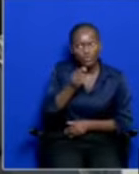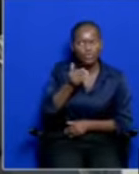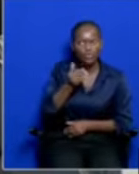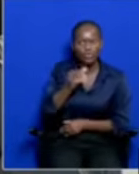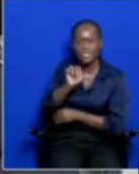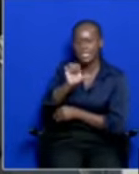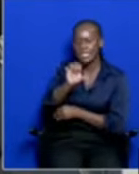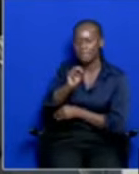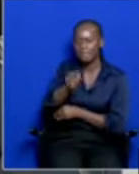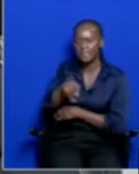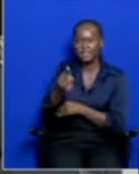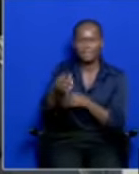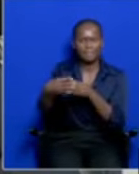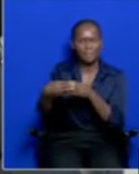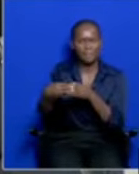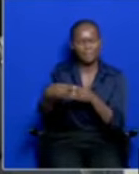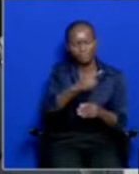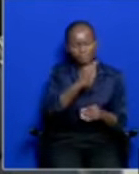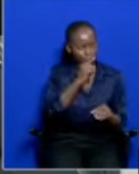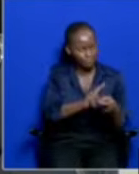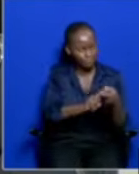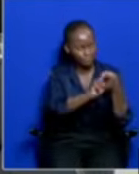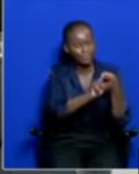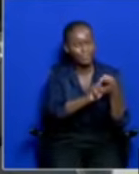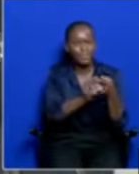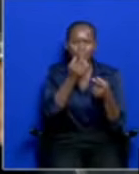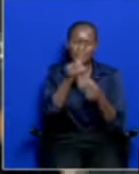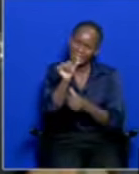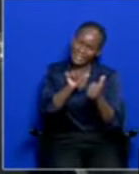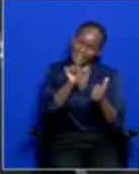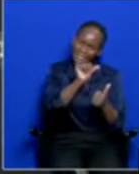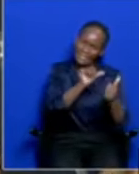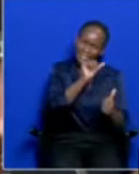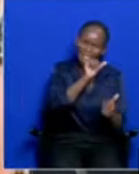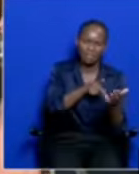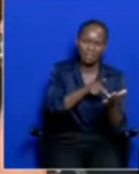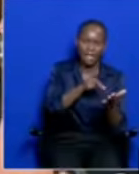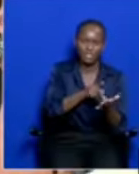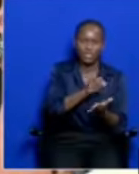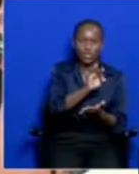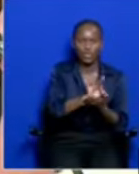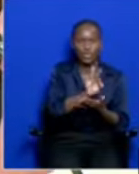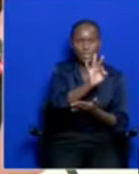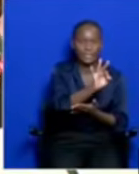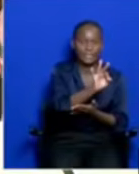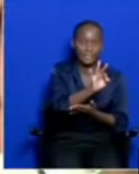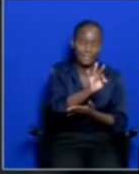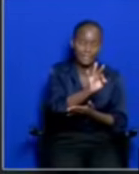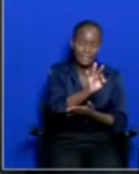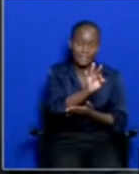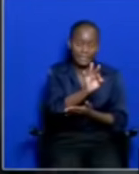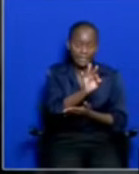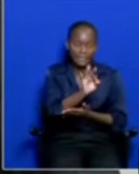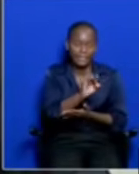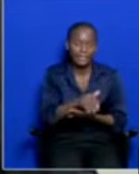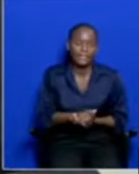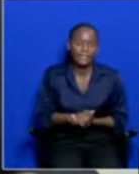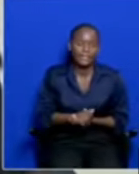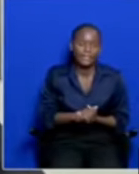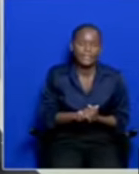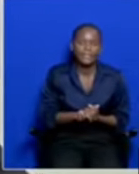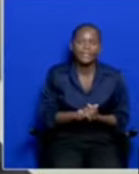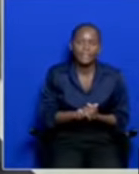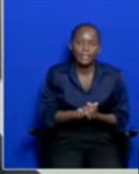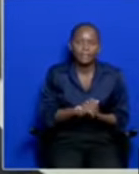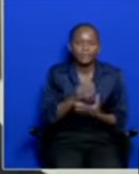and go back to your annexure bundle, page 13? And I am looking at the statement of Ms.